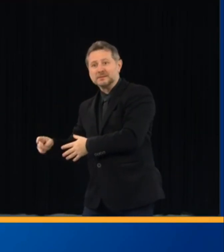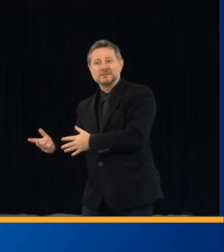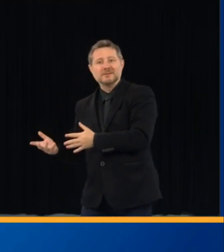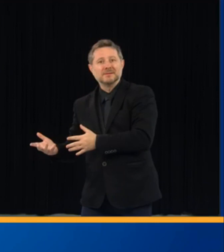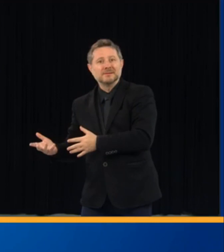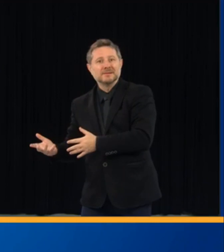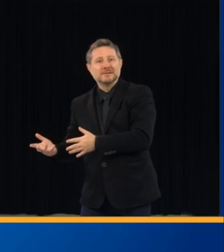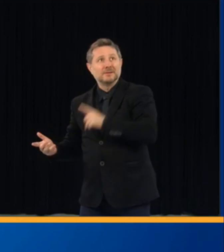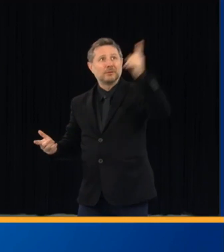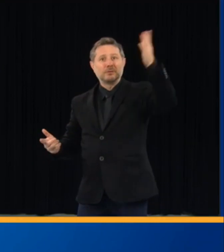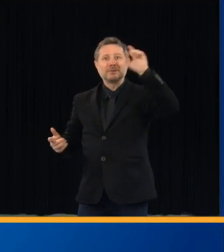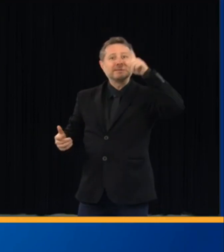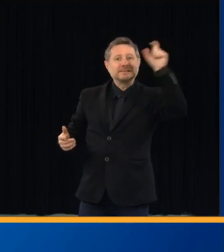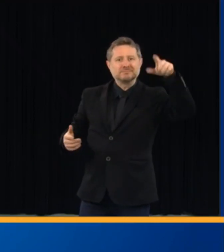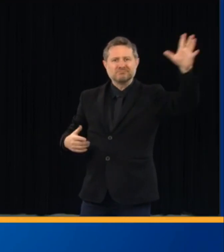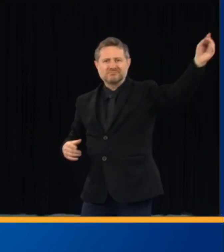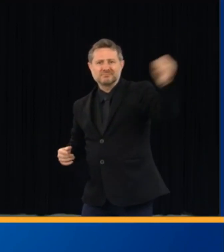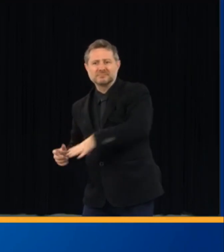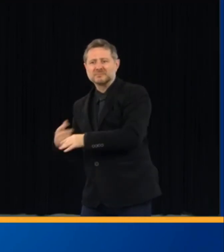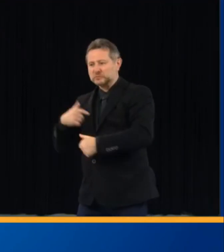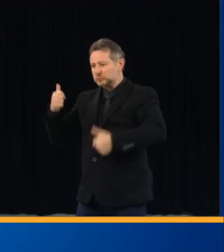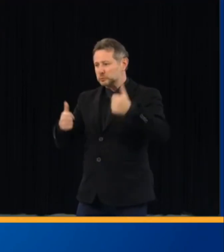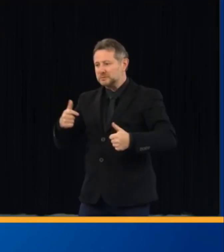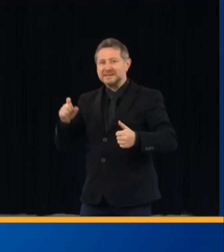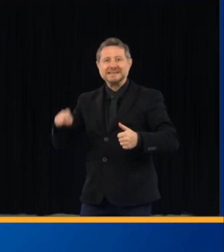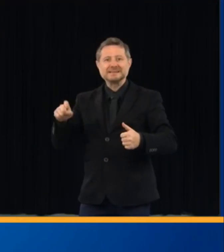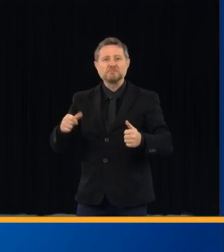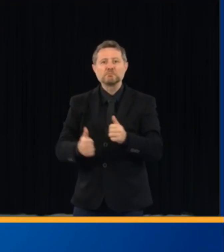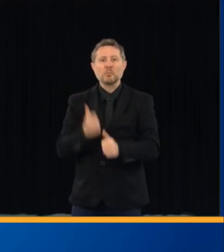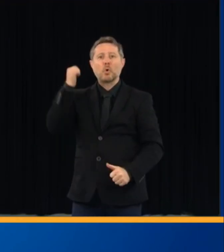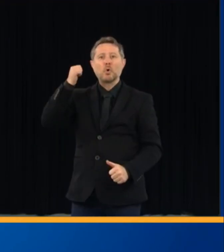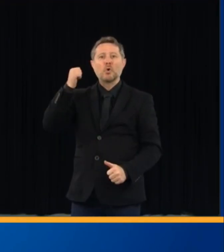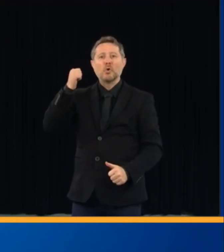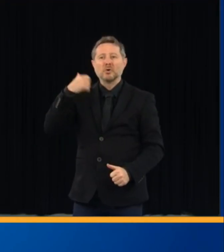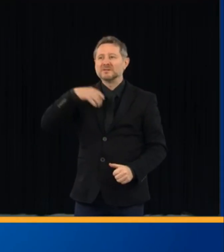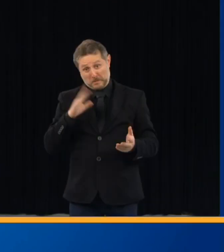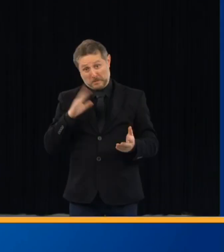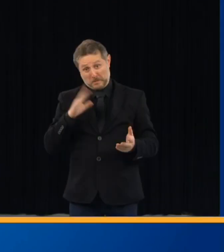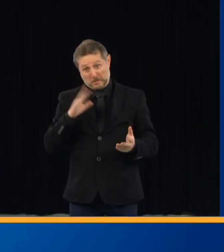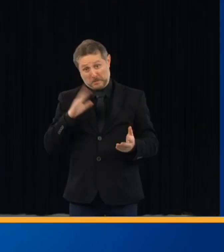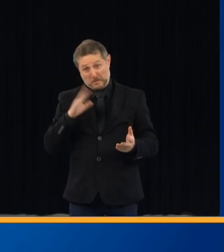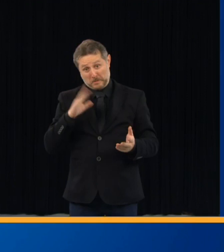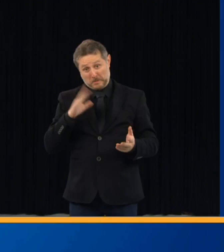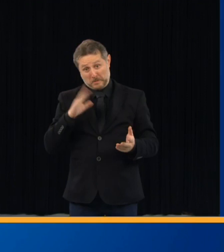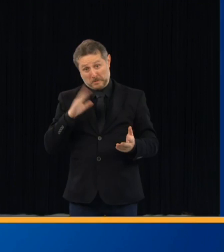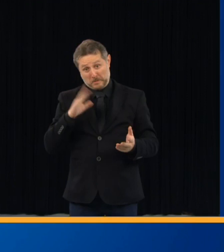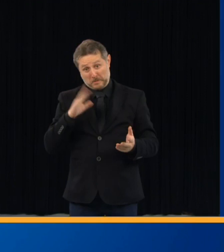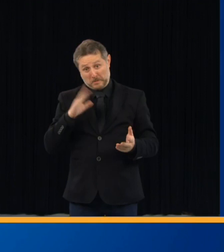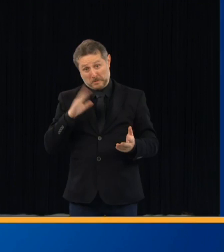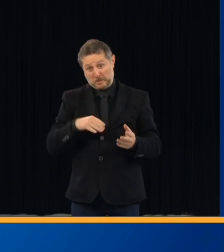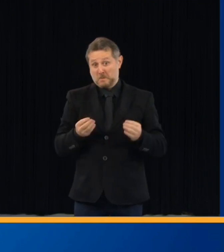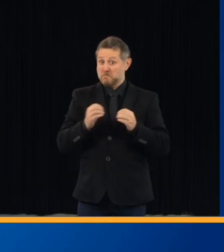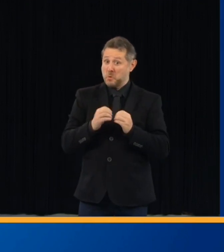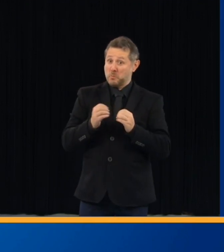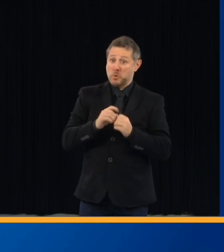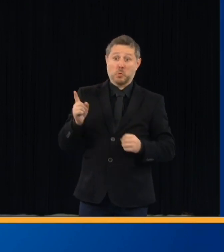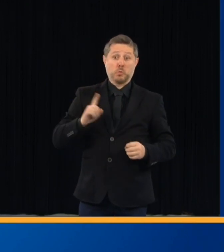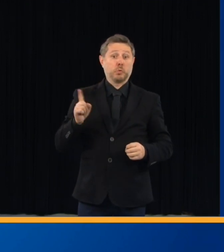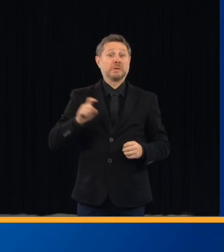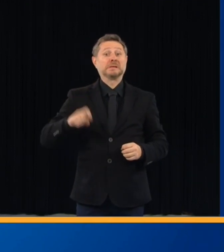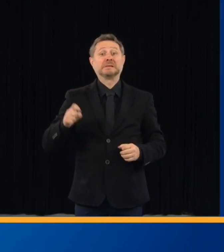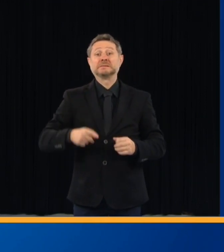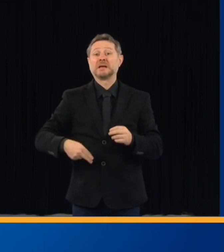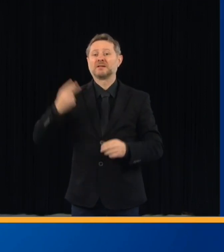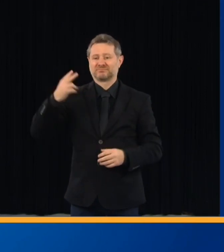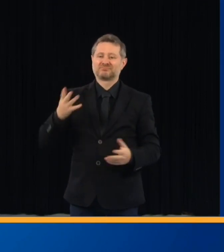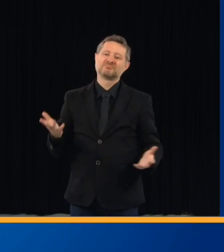York or the hospitals that do need them, which again, more and more are going to be on Long Island. And then we'll